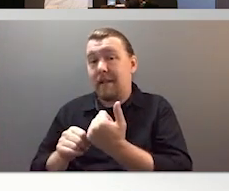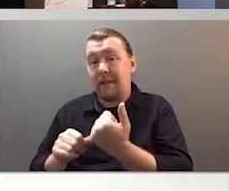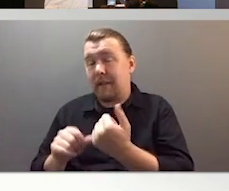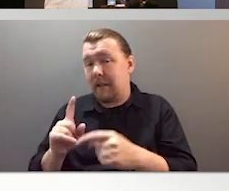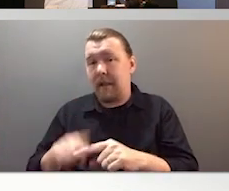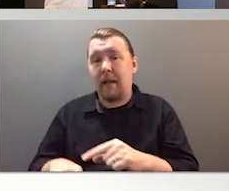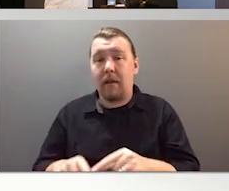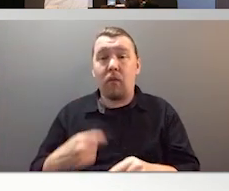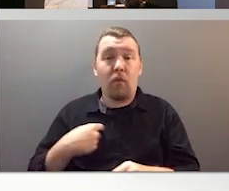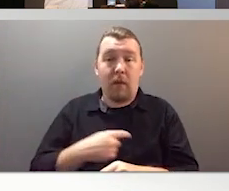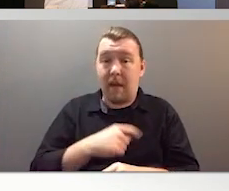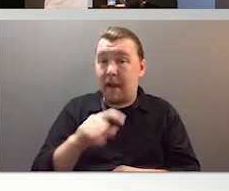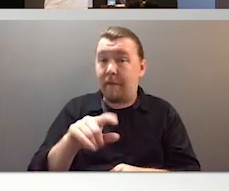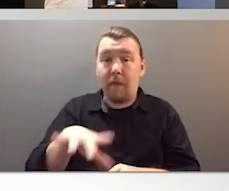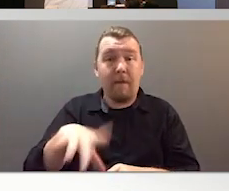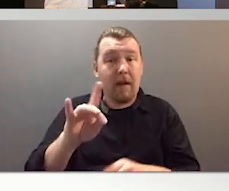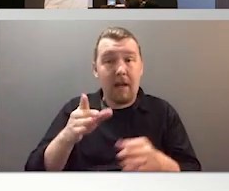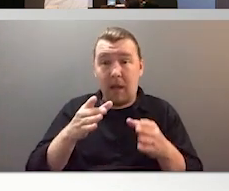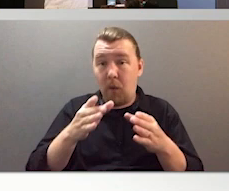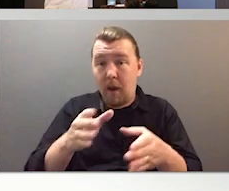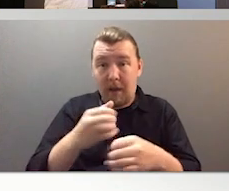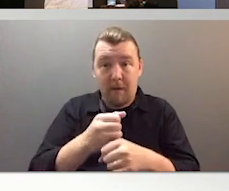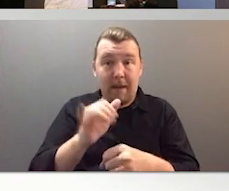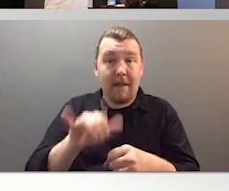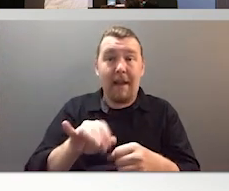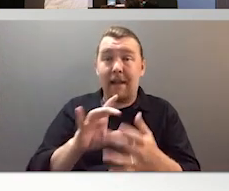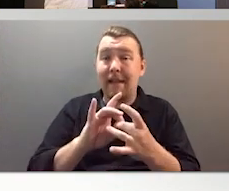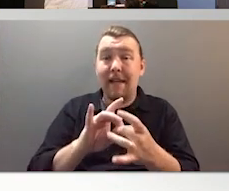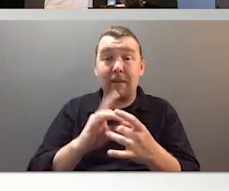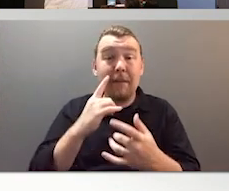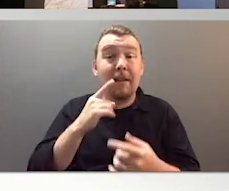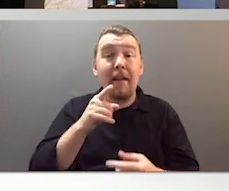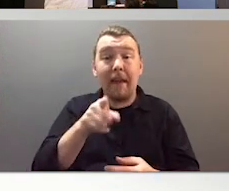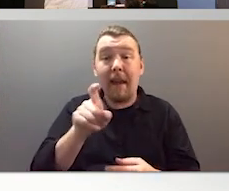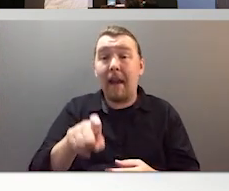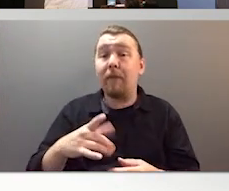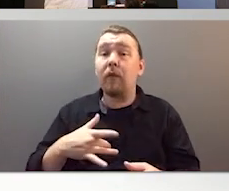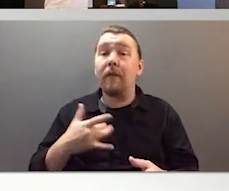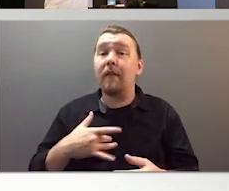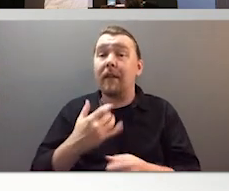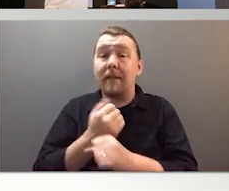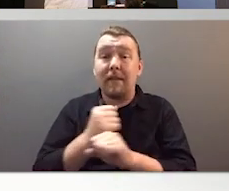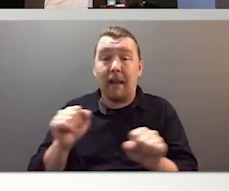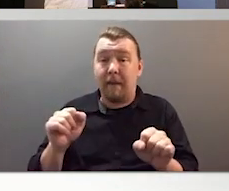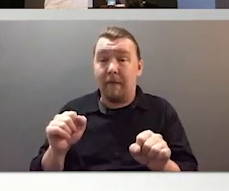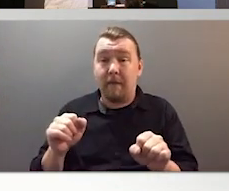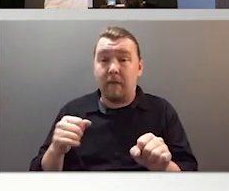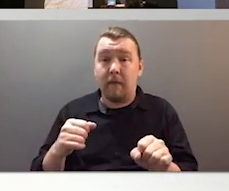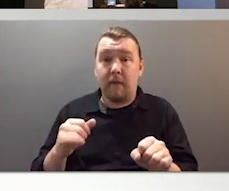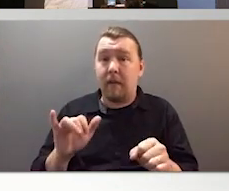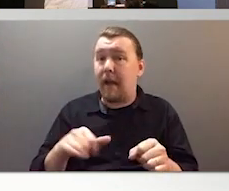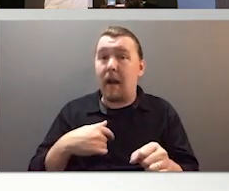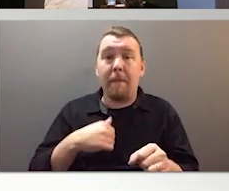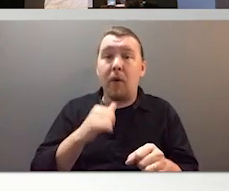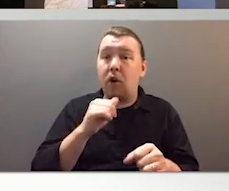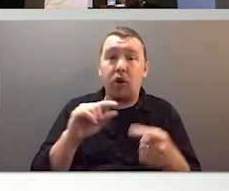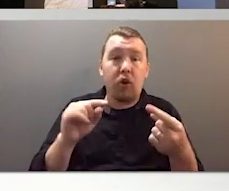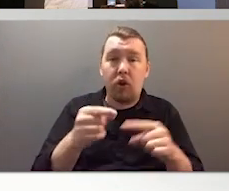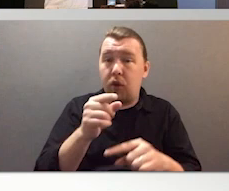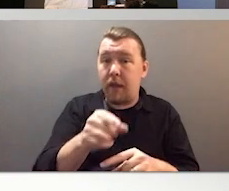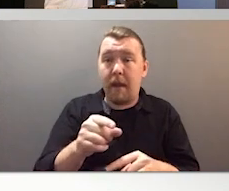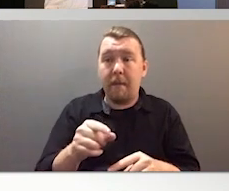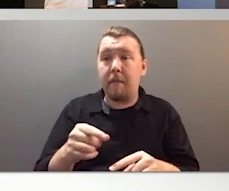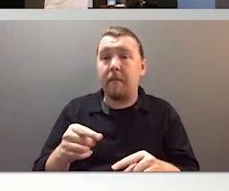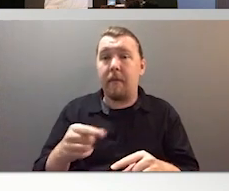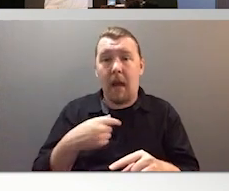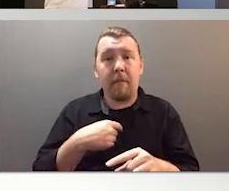harm, or I'm not going to, I'm going to go at their speed. I had an individual, I want to say he was like 20 or 21